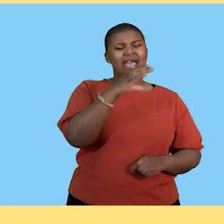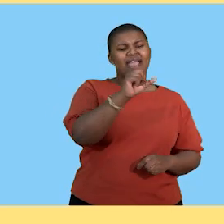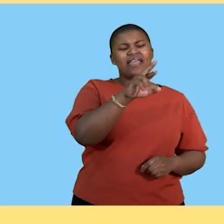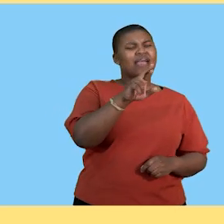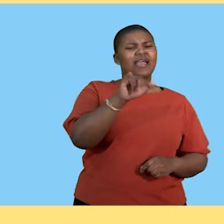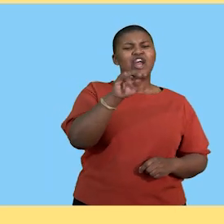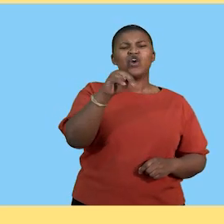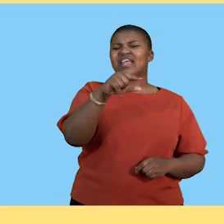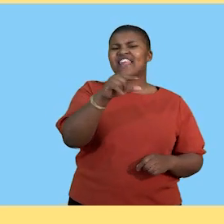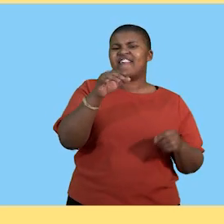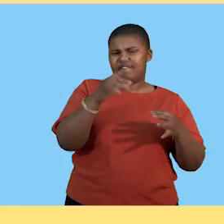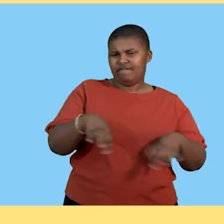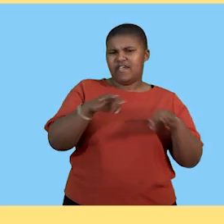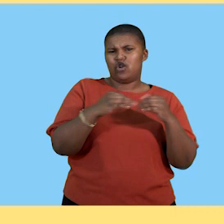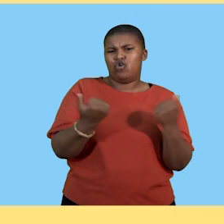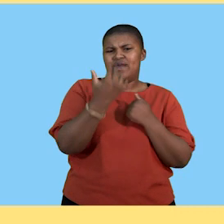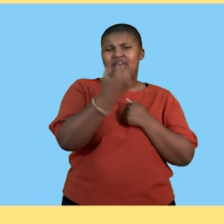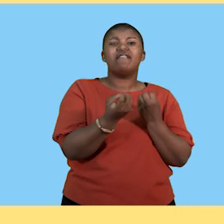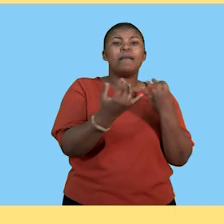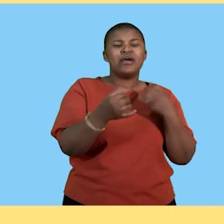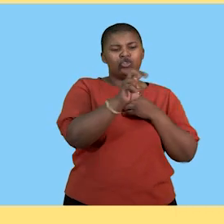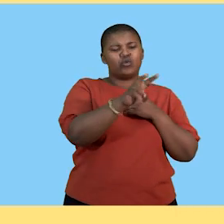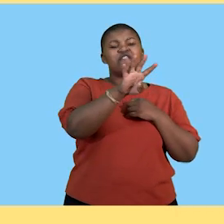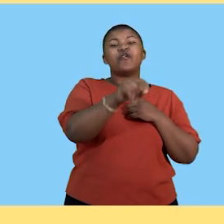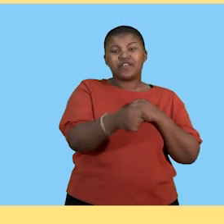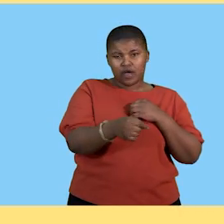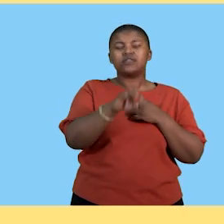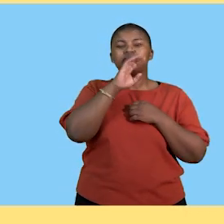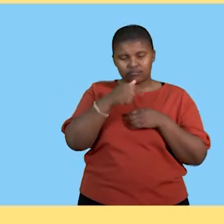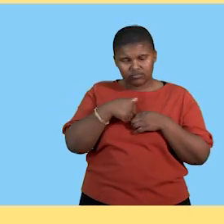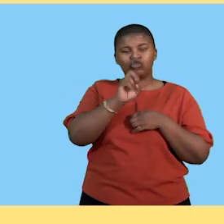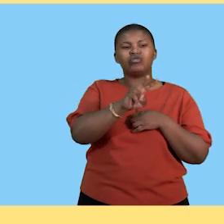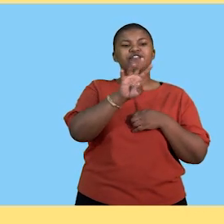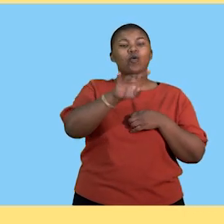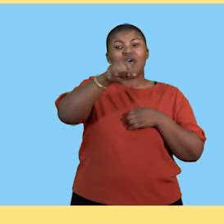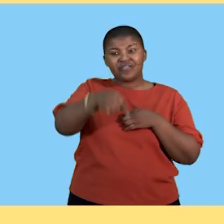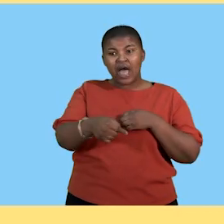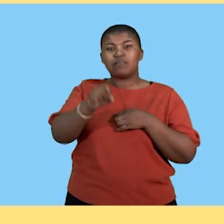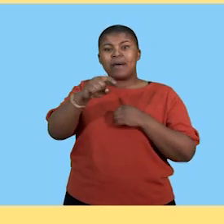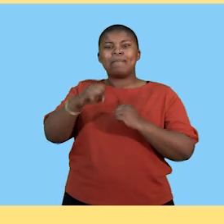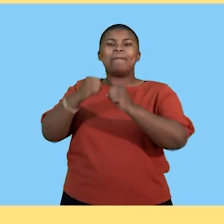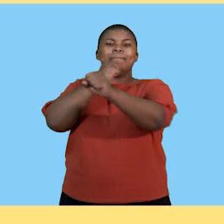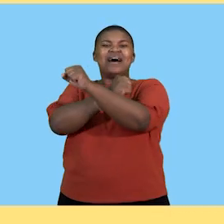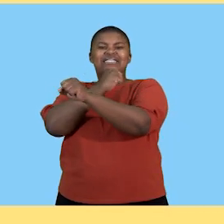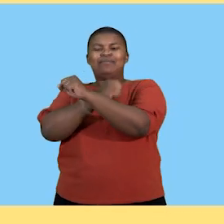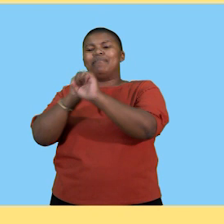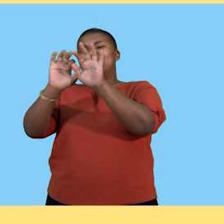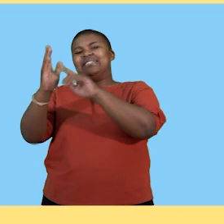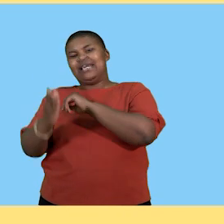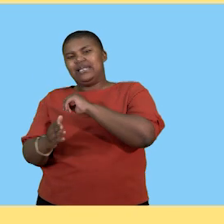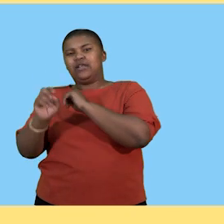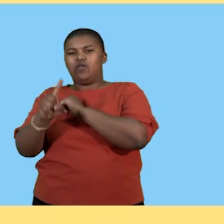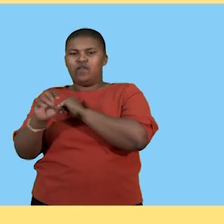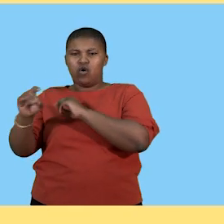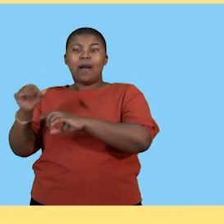So my carrying value, I already have it, 24,000. So I'll take my 24,000, multiply that